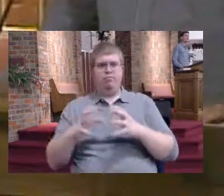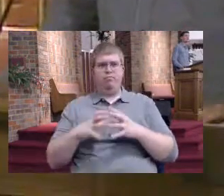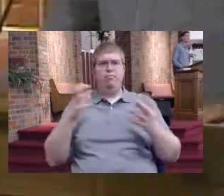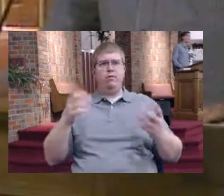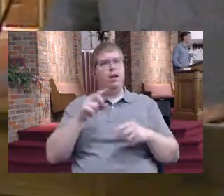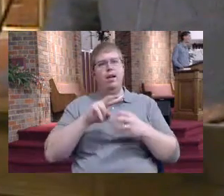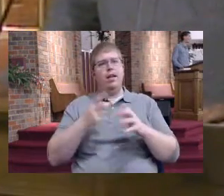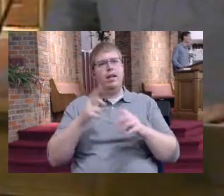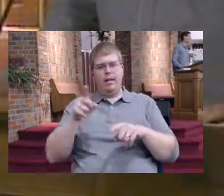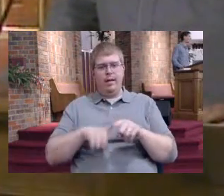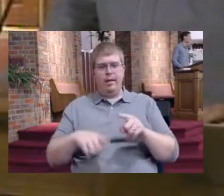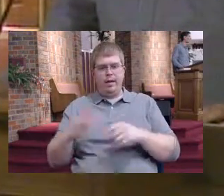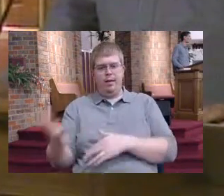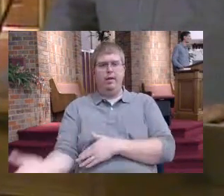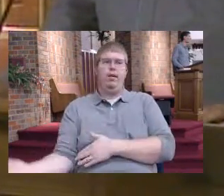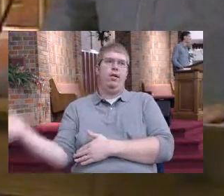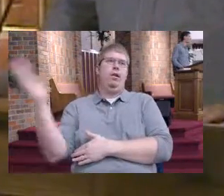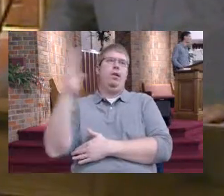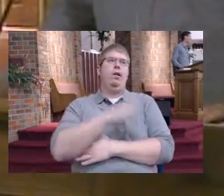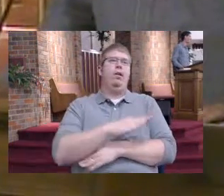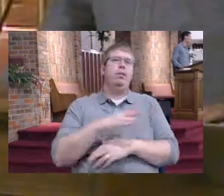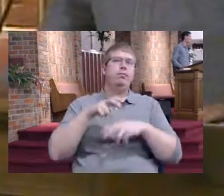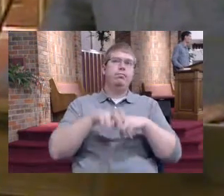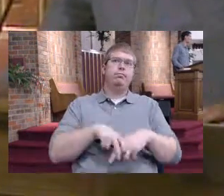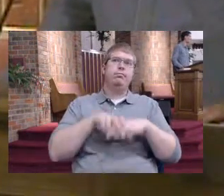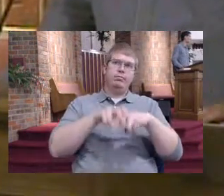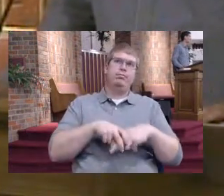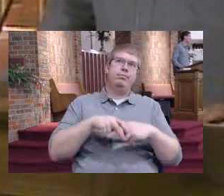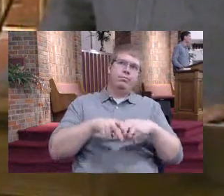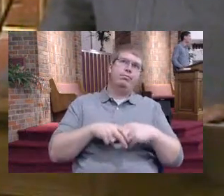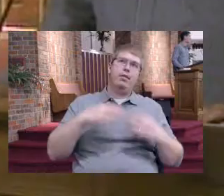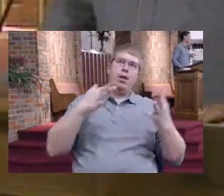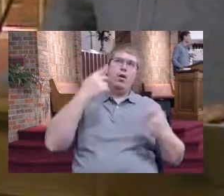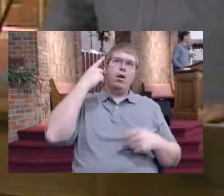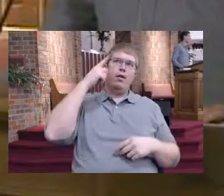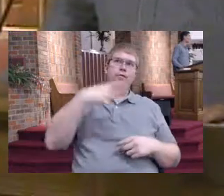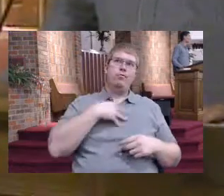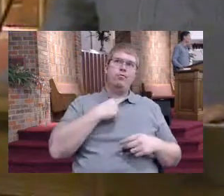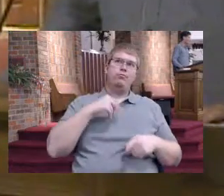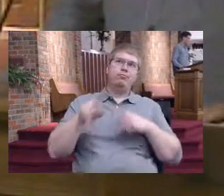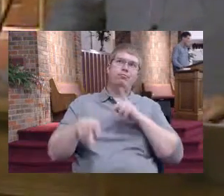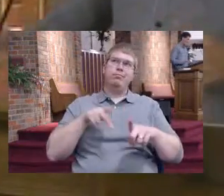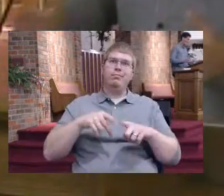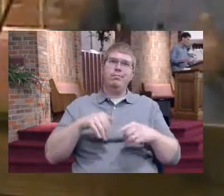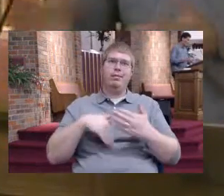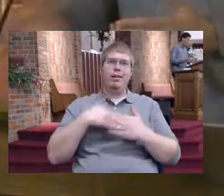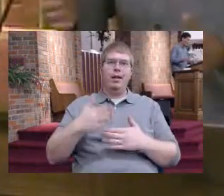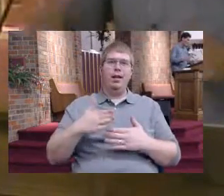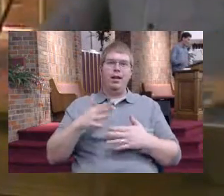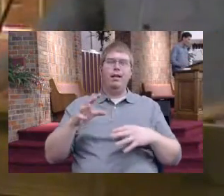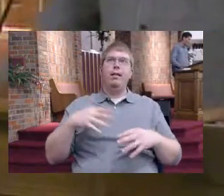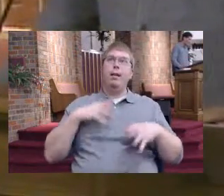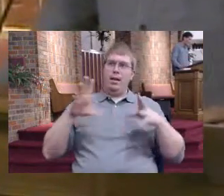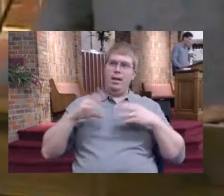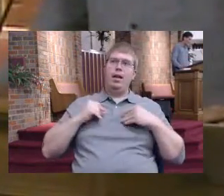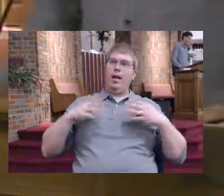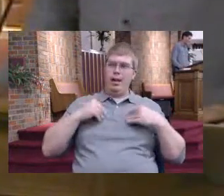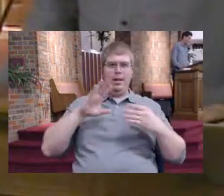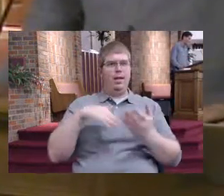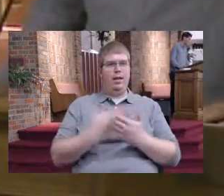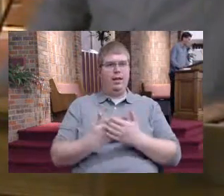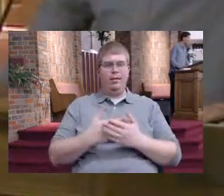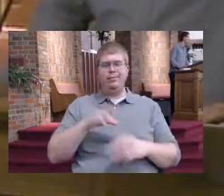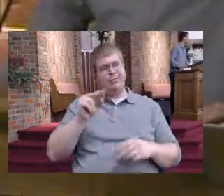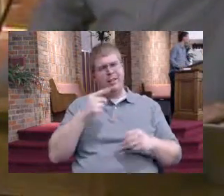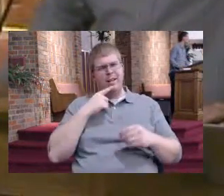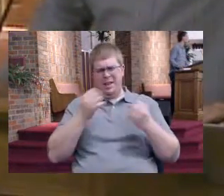sit around all day waiting for these white people to show up and then soak up every word. You know, they got their own lives to worry about. And so after learning that, after